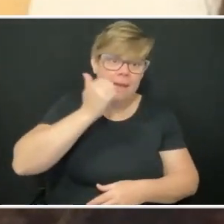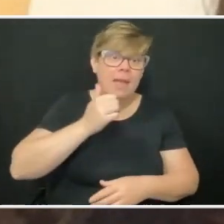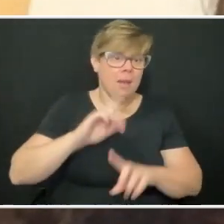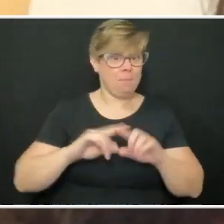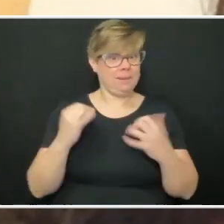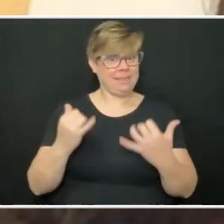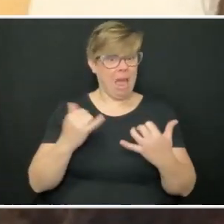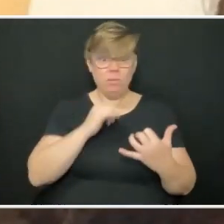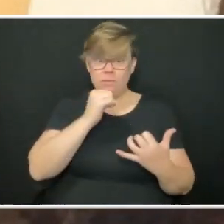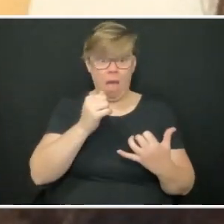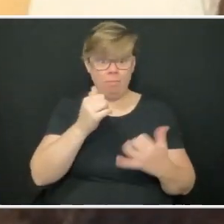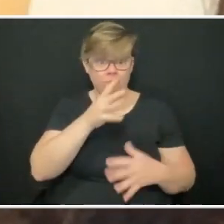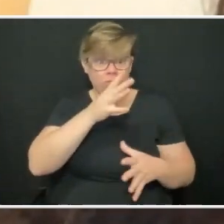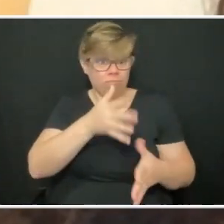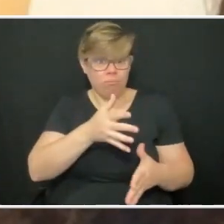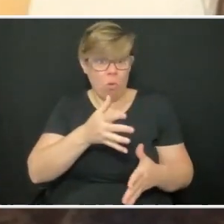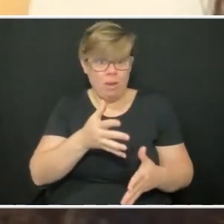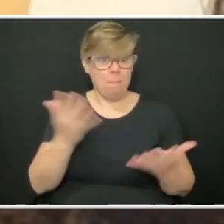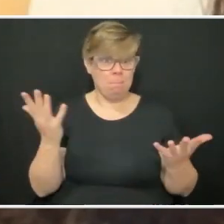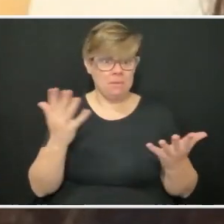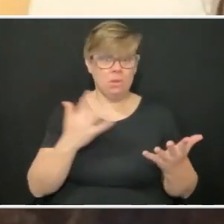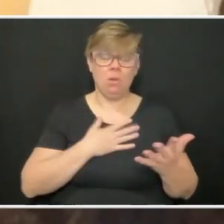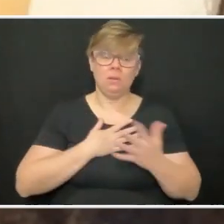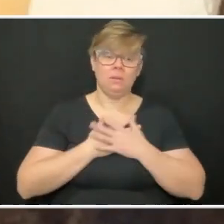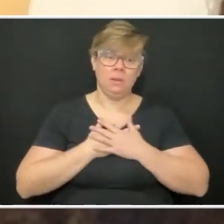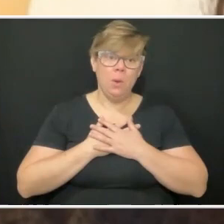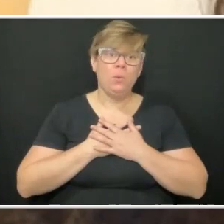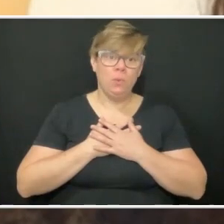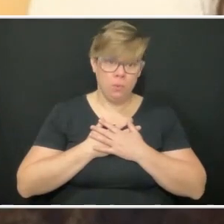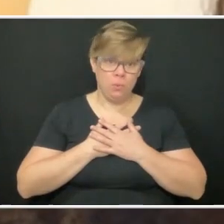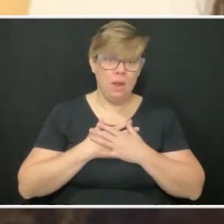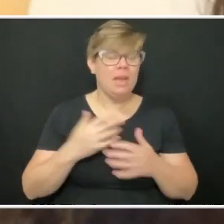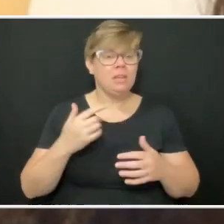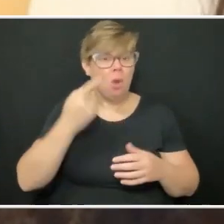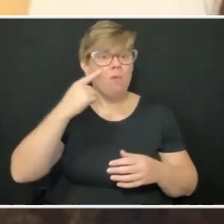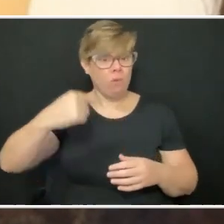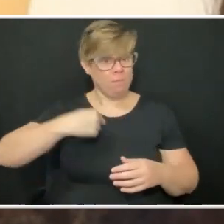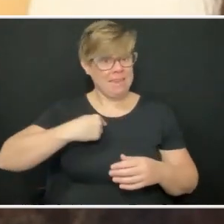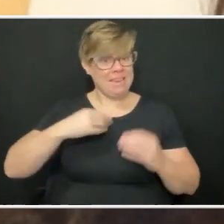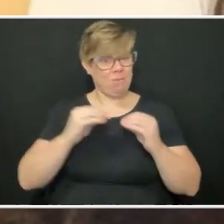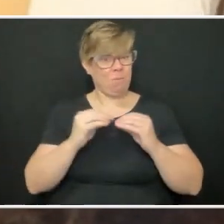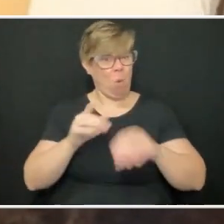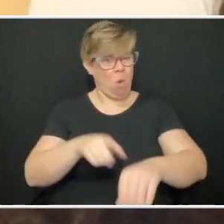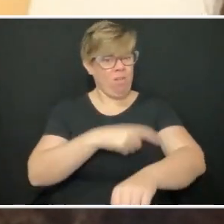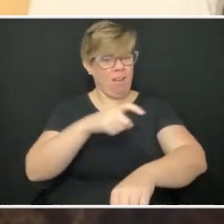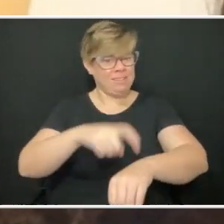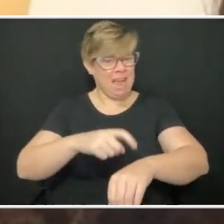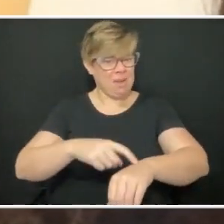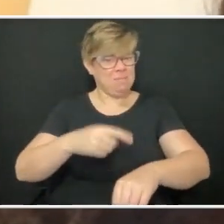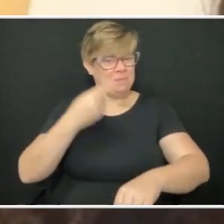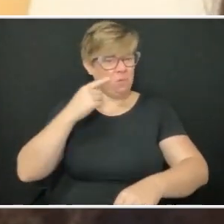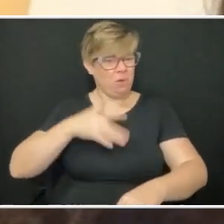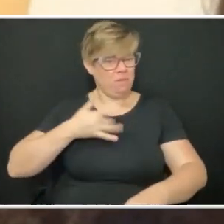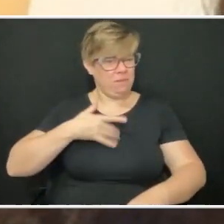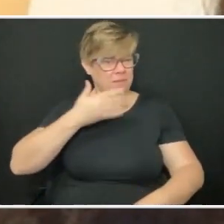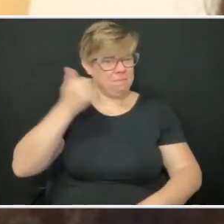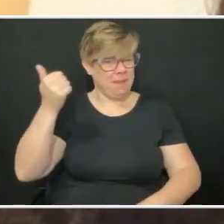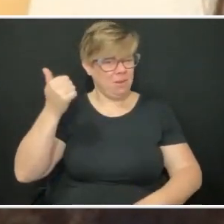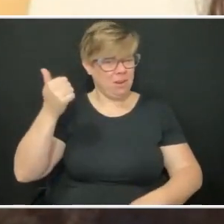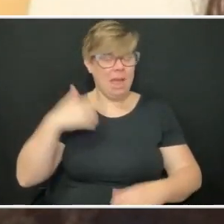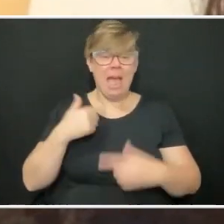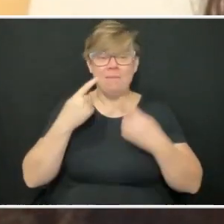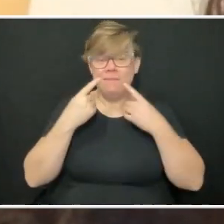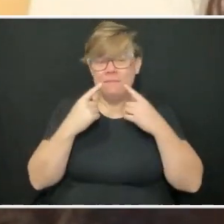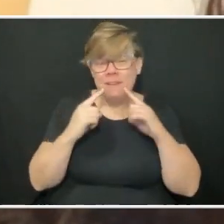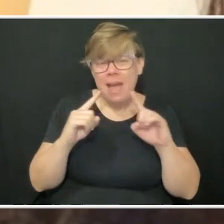all. So that's really refreshing to see. For me, it took a little bit longer to feel good. I think I'm finally at that